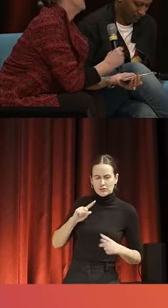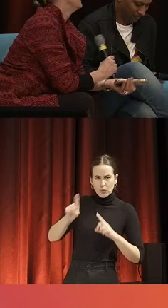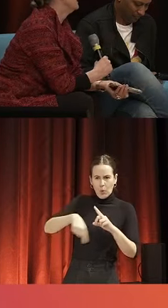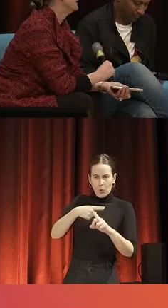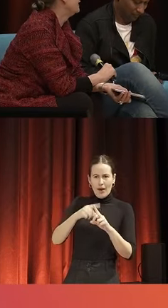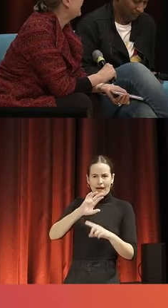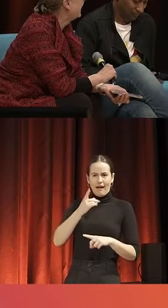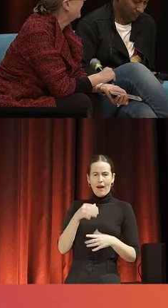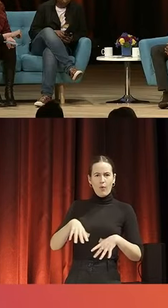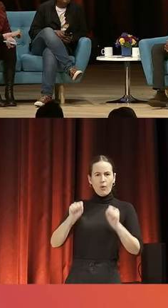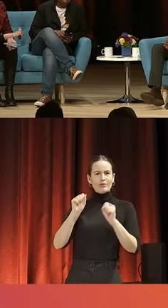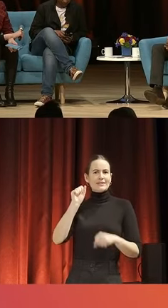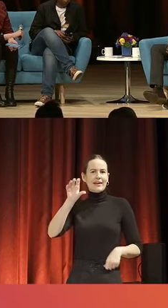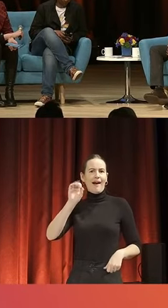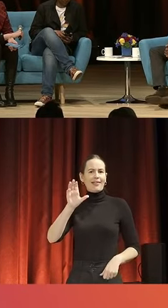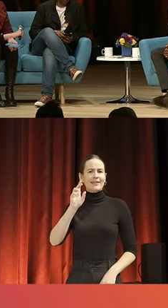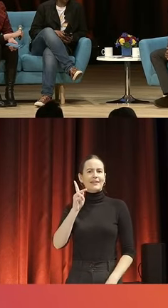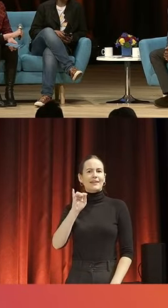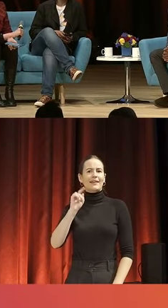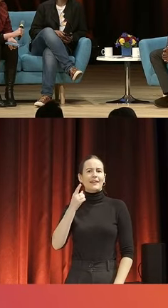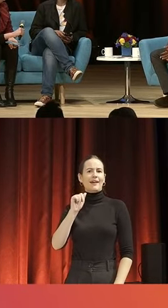Center?